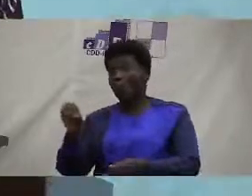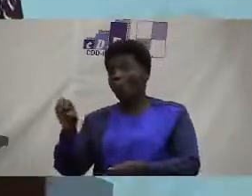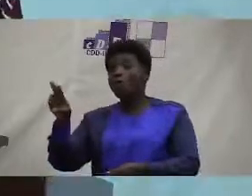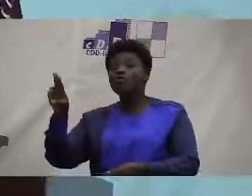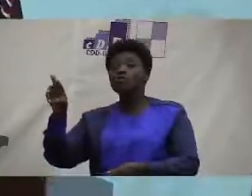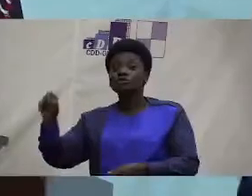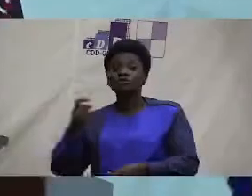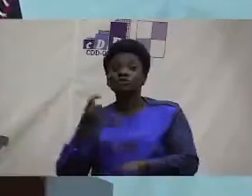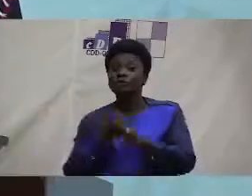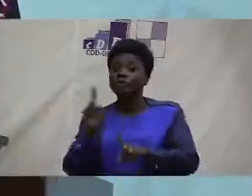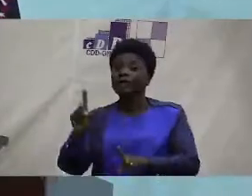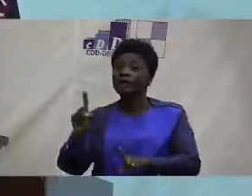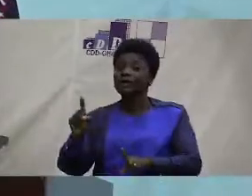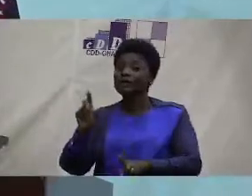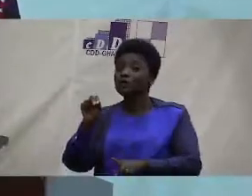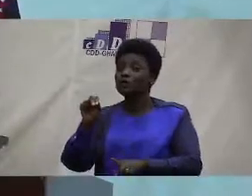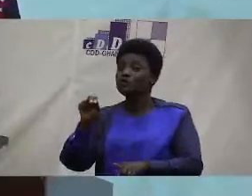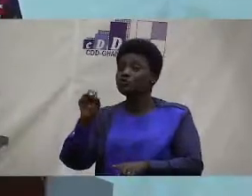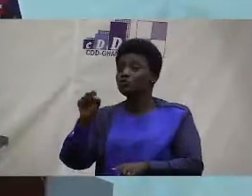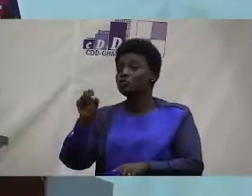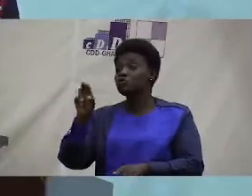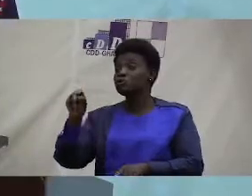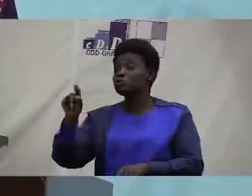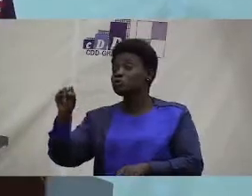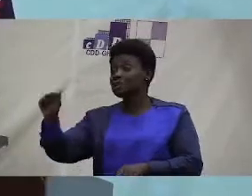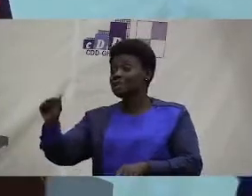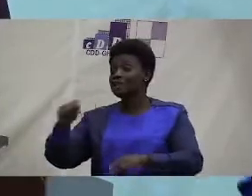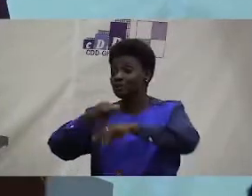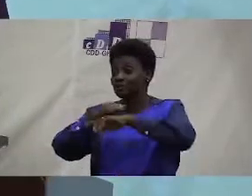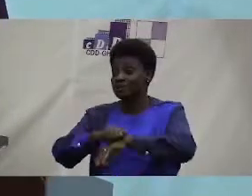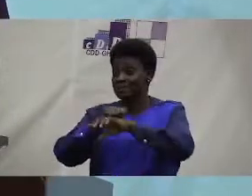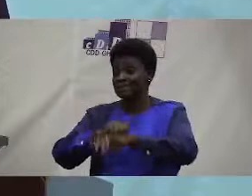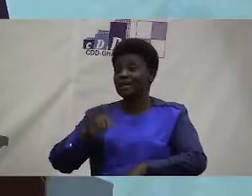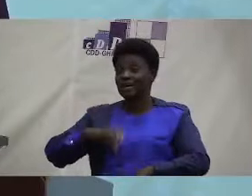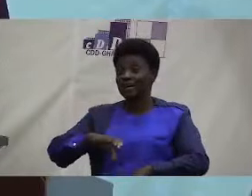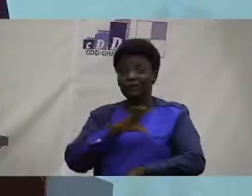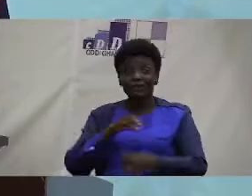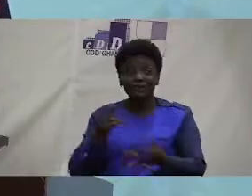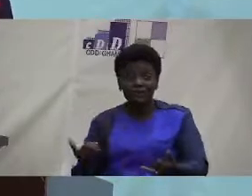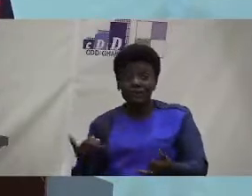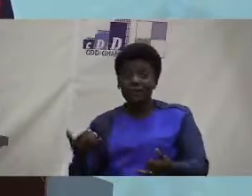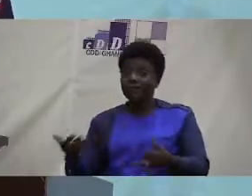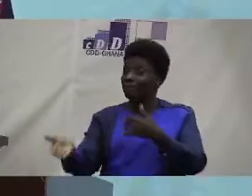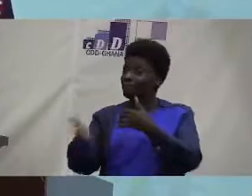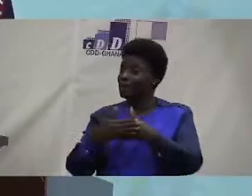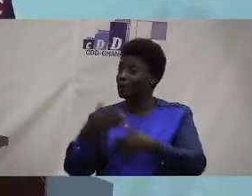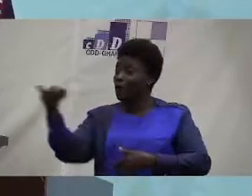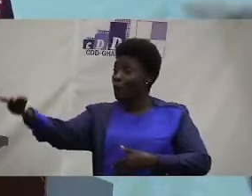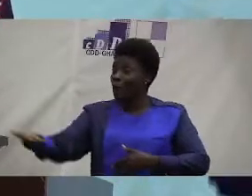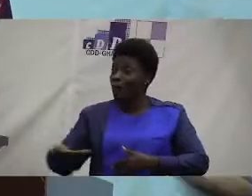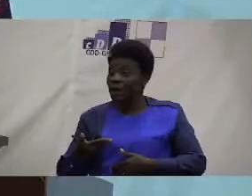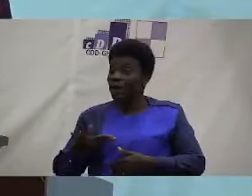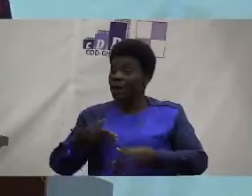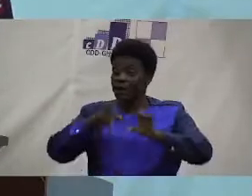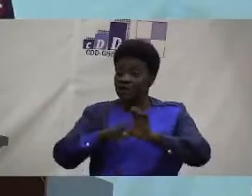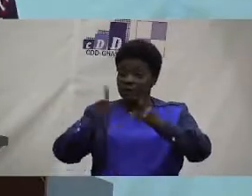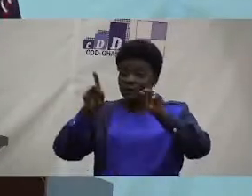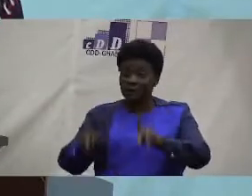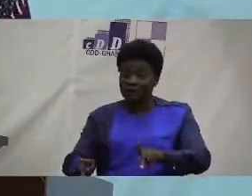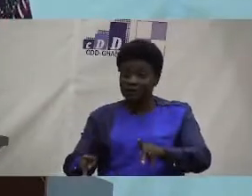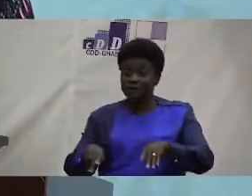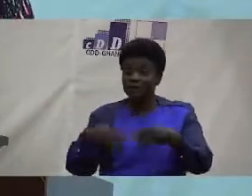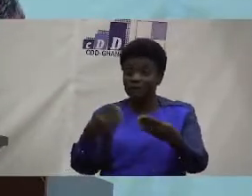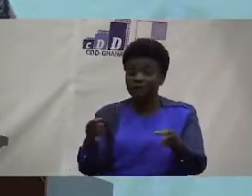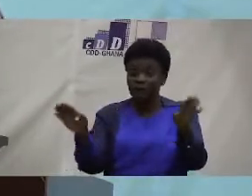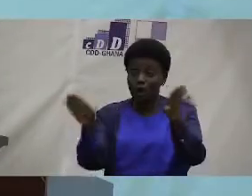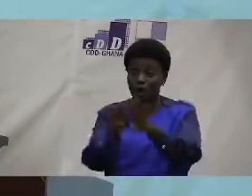You're also welcome, ladies and gentlemen. At this point, let me welcome back to the podium our chairperson for this event to give us our